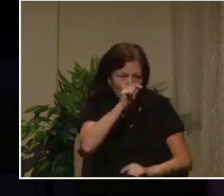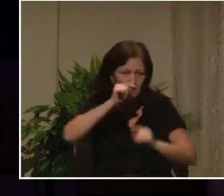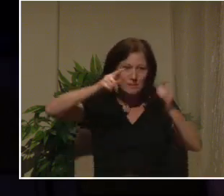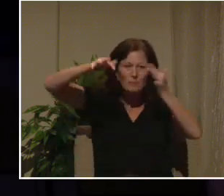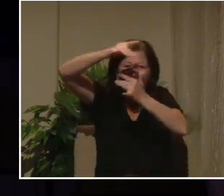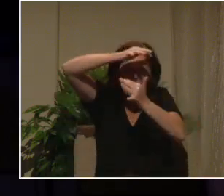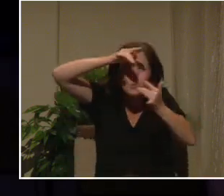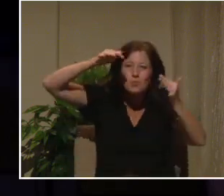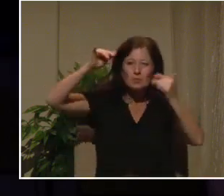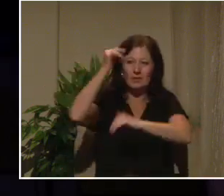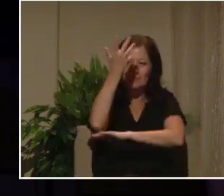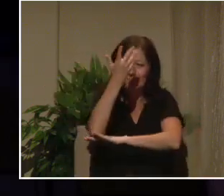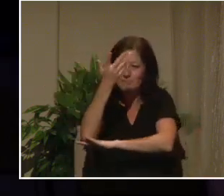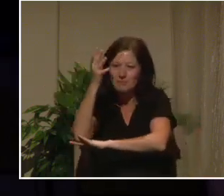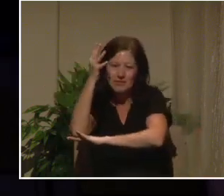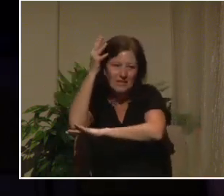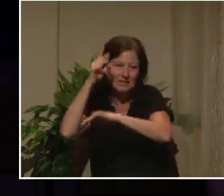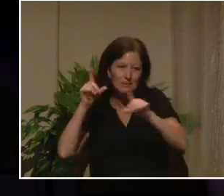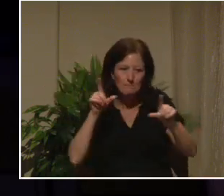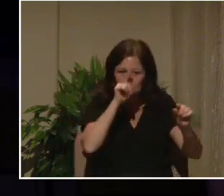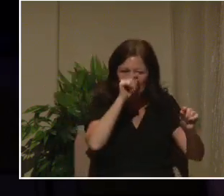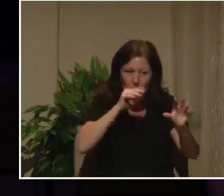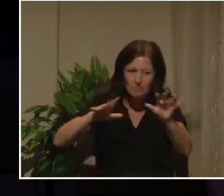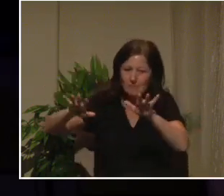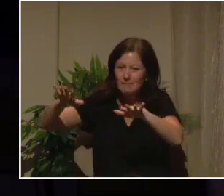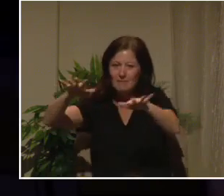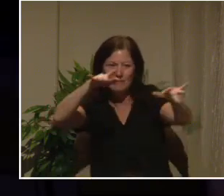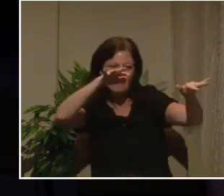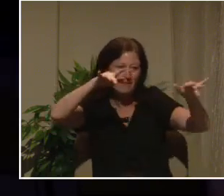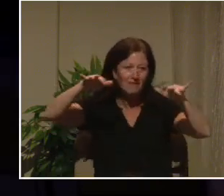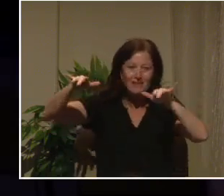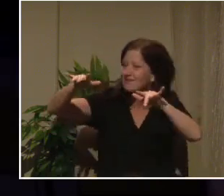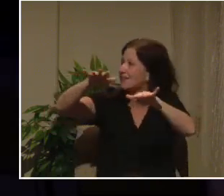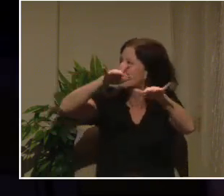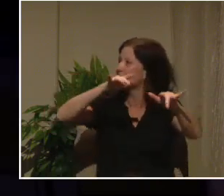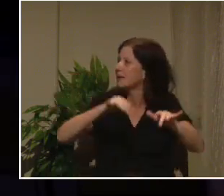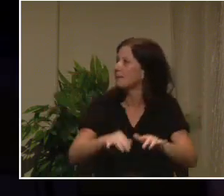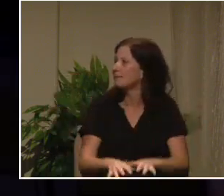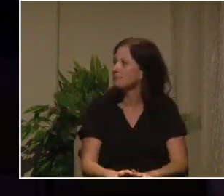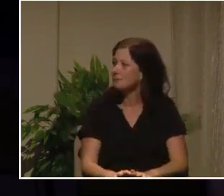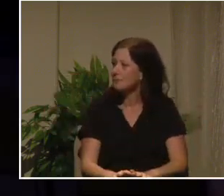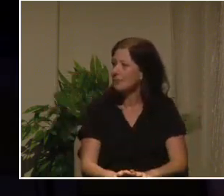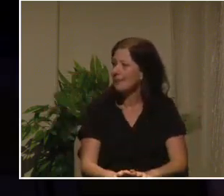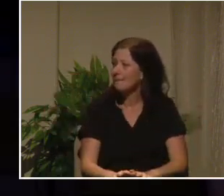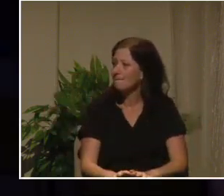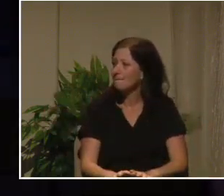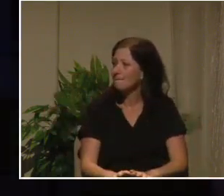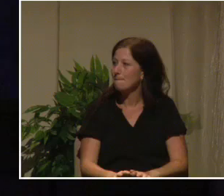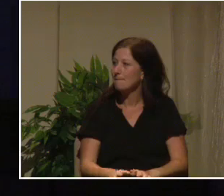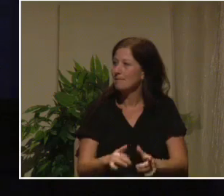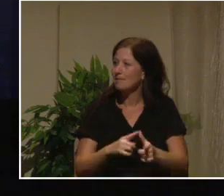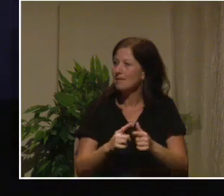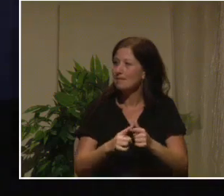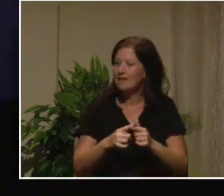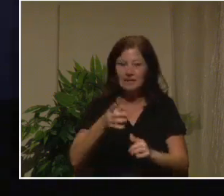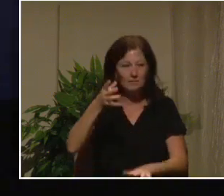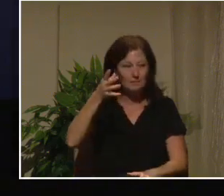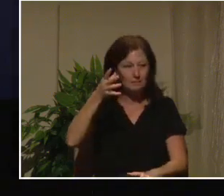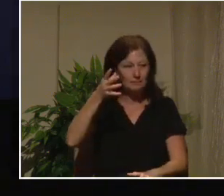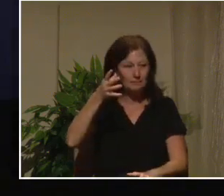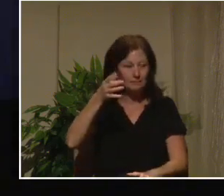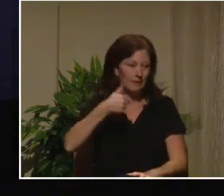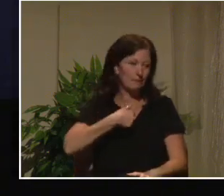just waiting. And then I come, boom, they disappear. And then this man, the source of